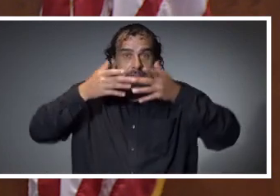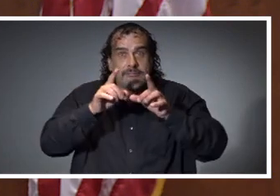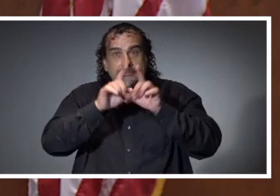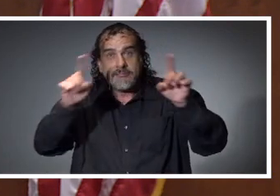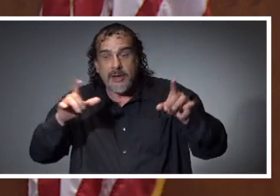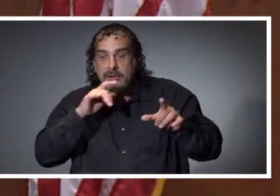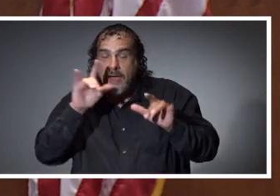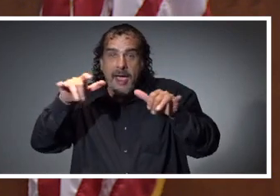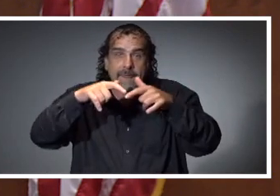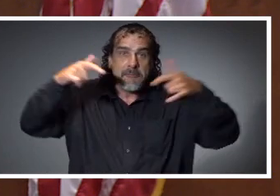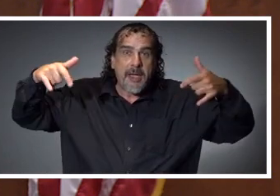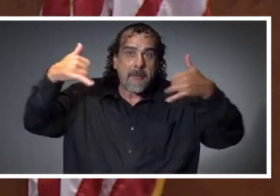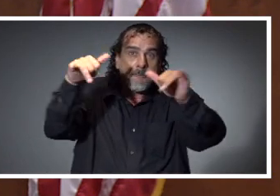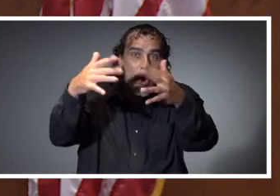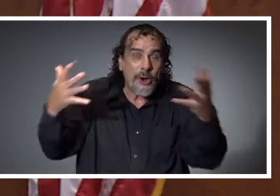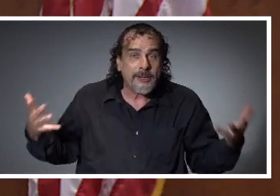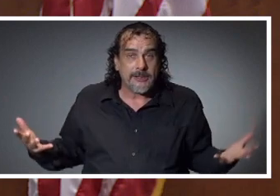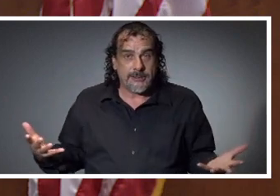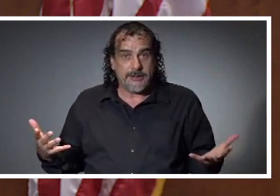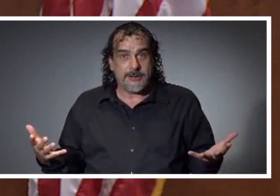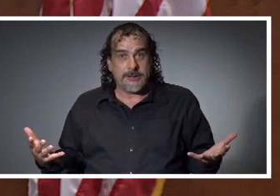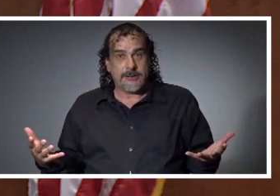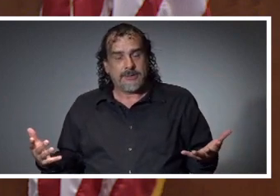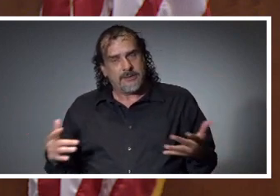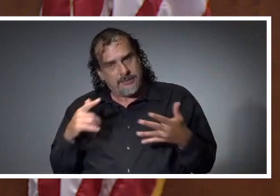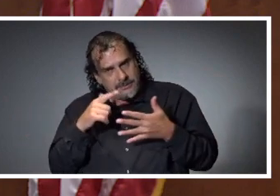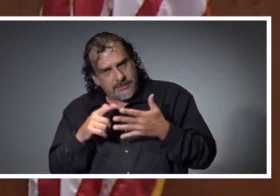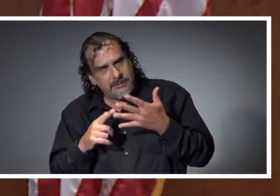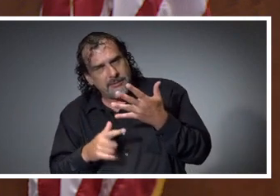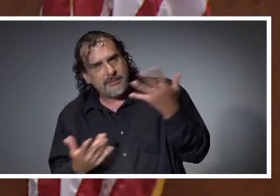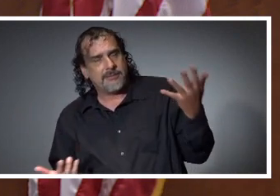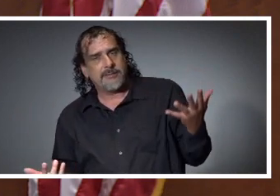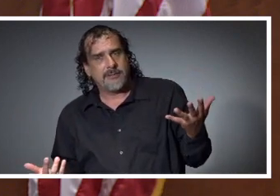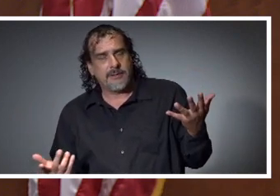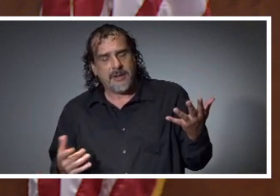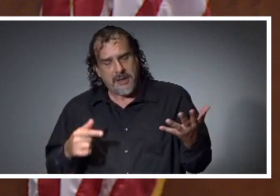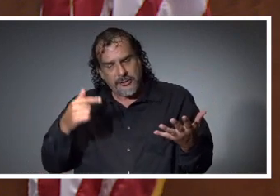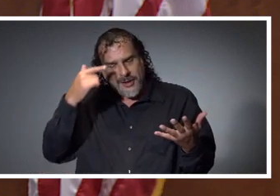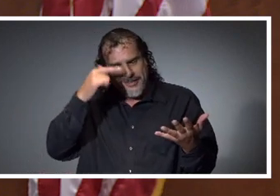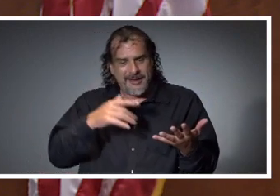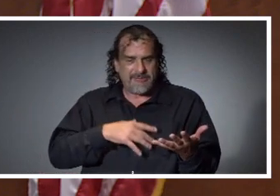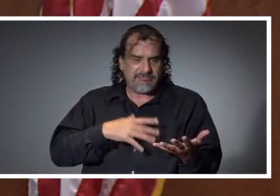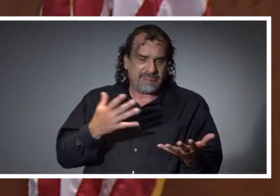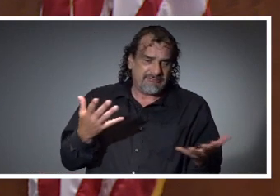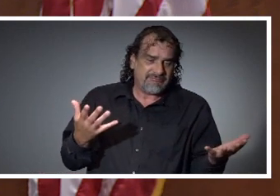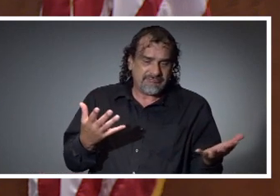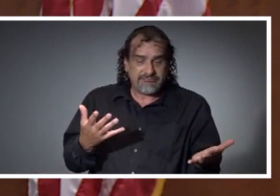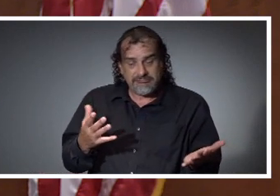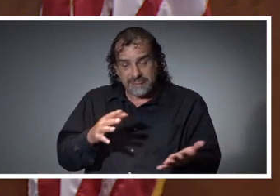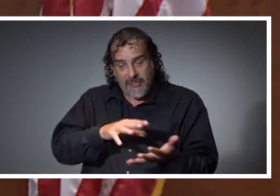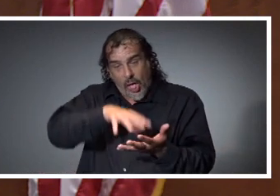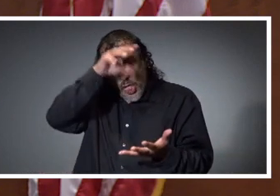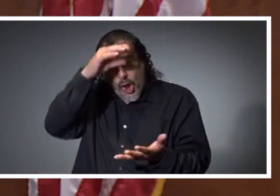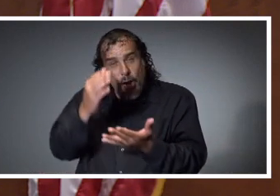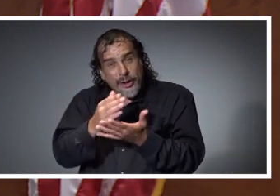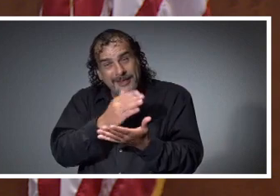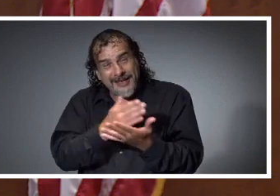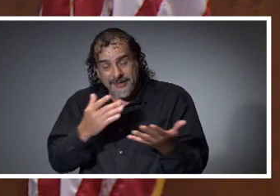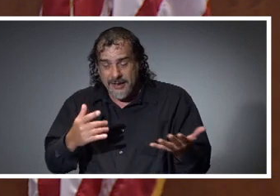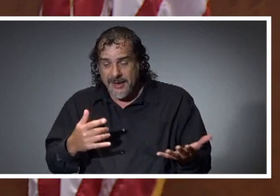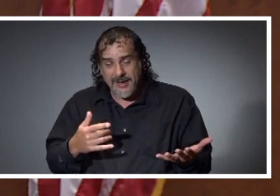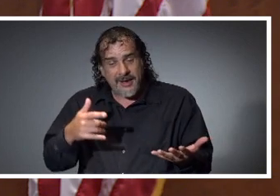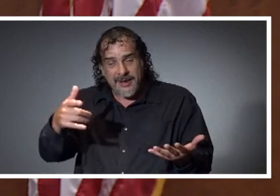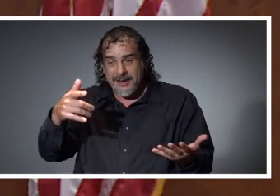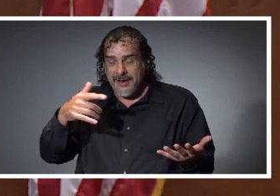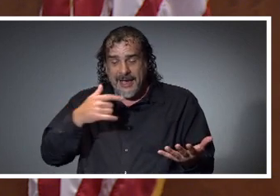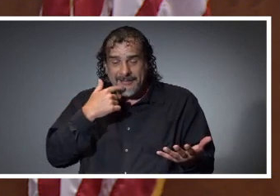into large groups. And so, you know, I think lessons learned, look, we could, I've said repeatedly throughout this